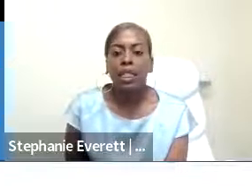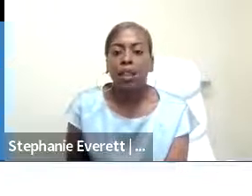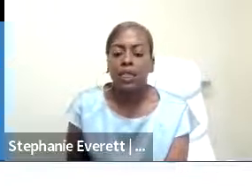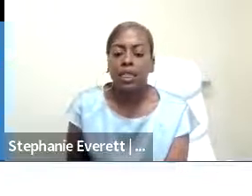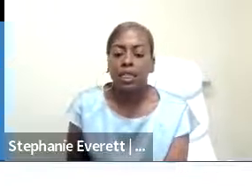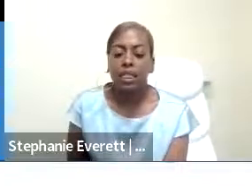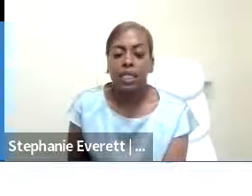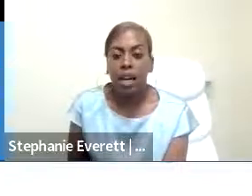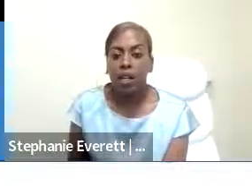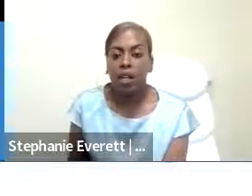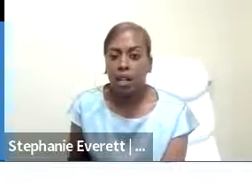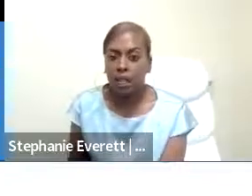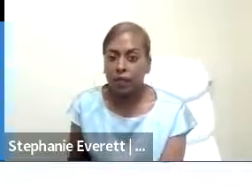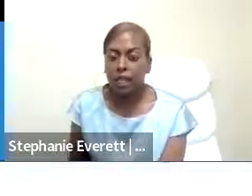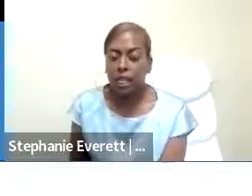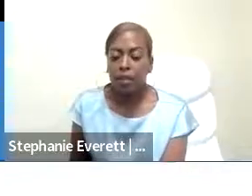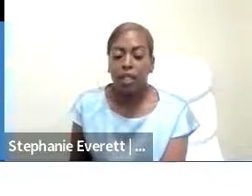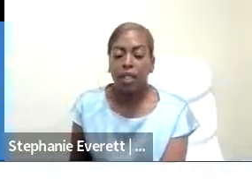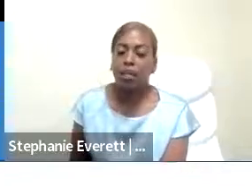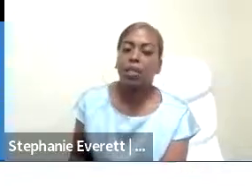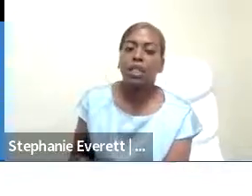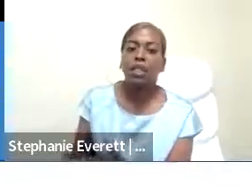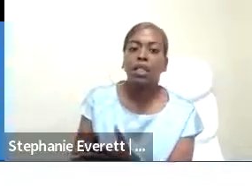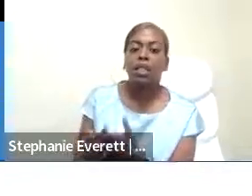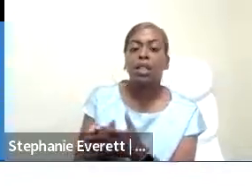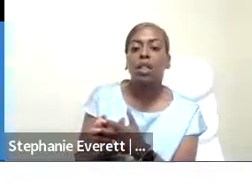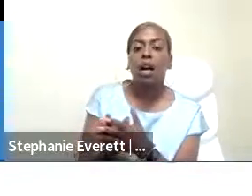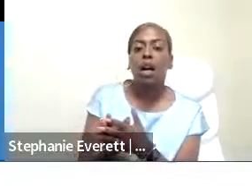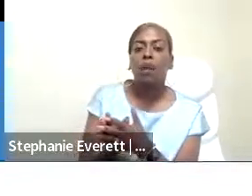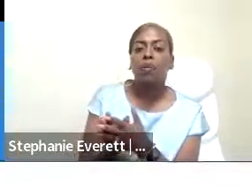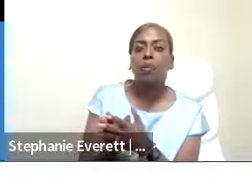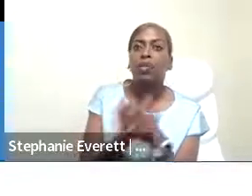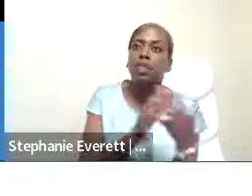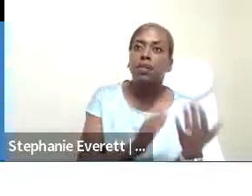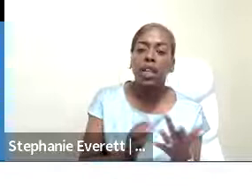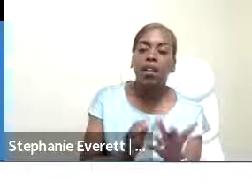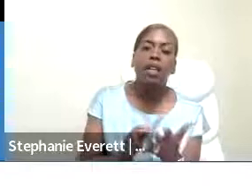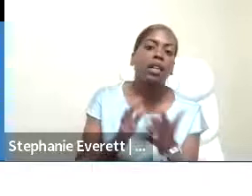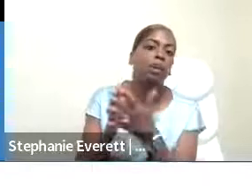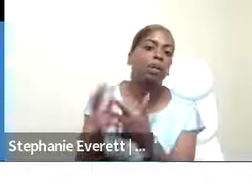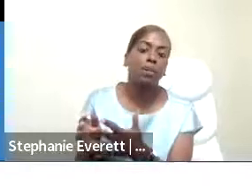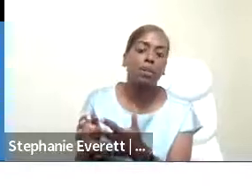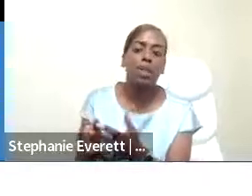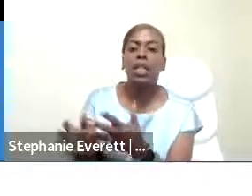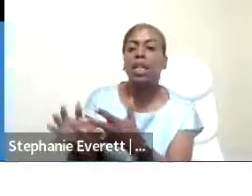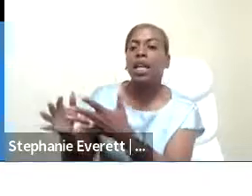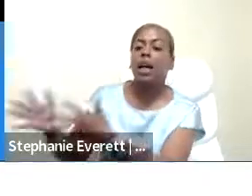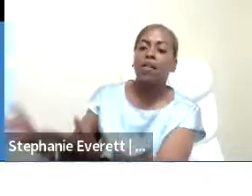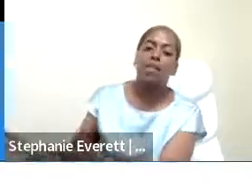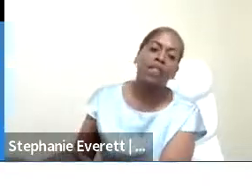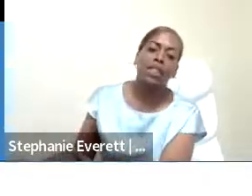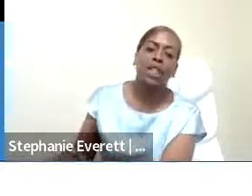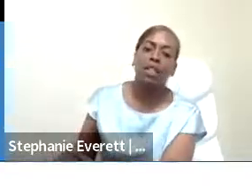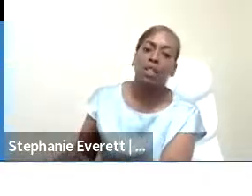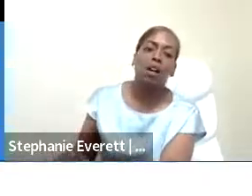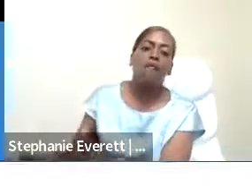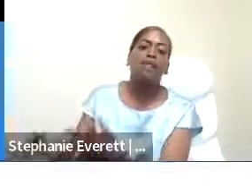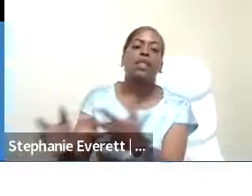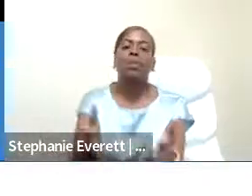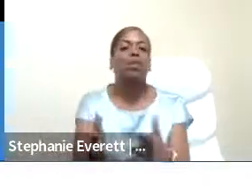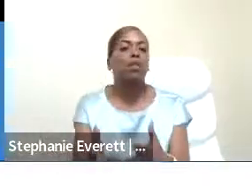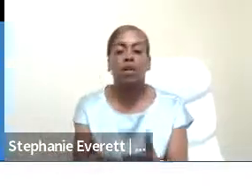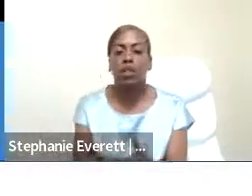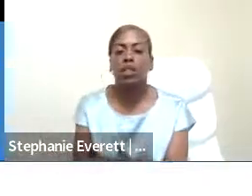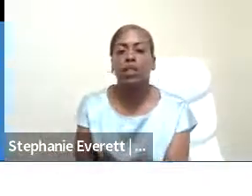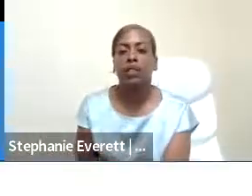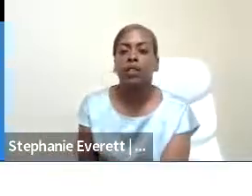90 days obviously is not a long enough time to get complaints received here, get them out to BPD, have them investigated in our office